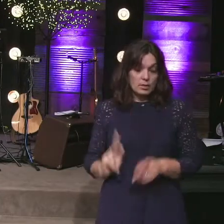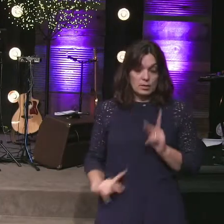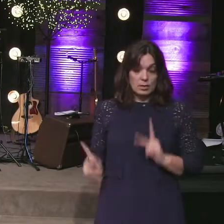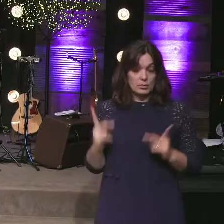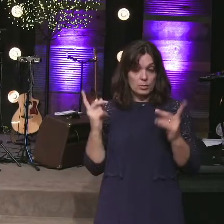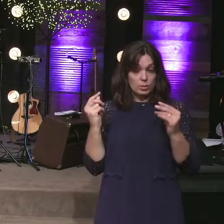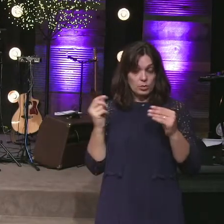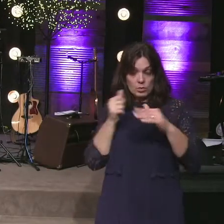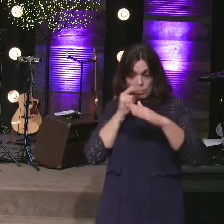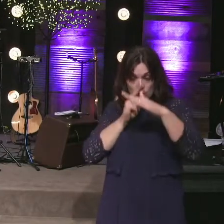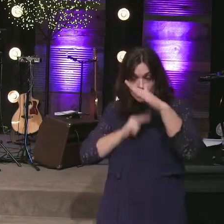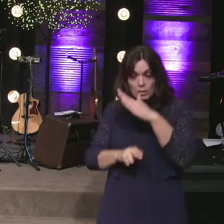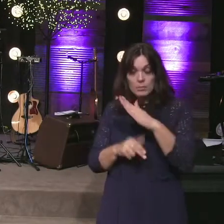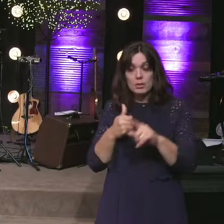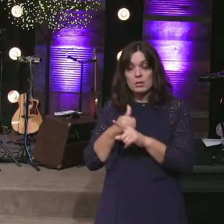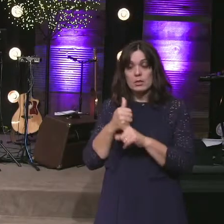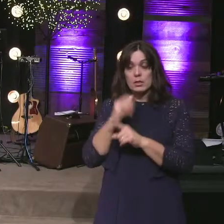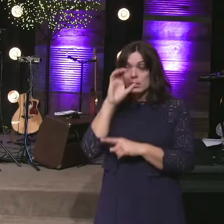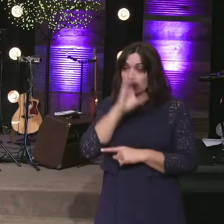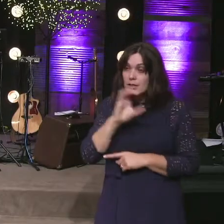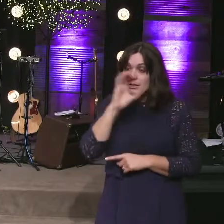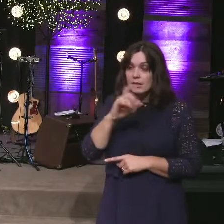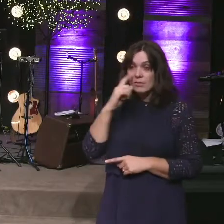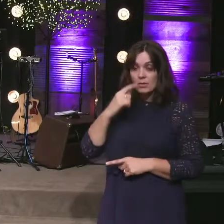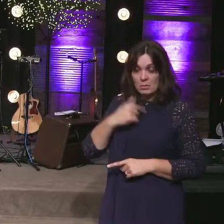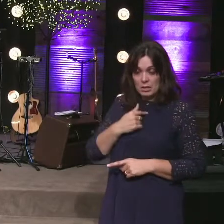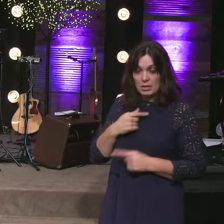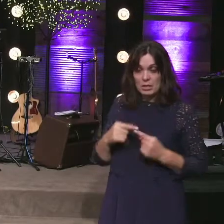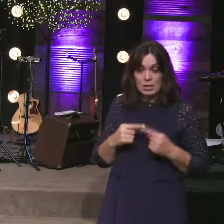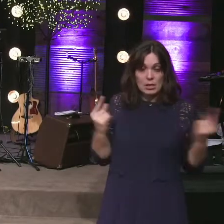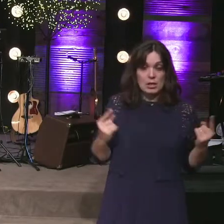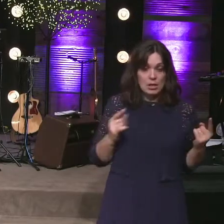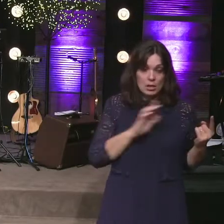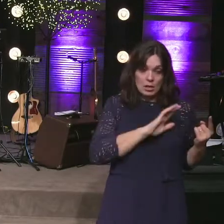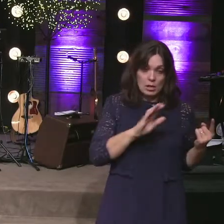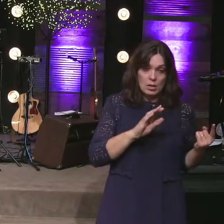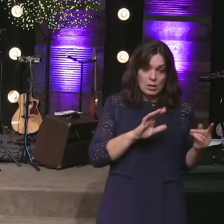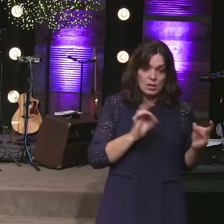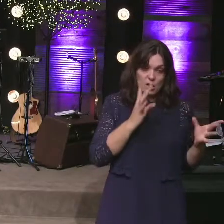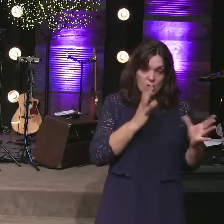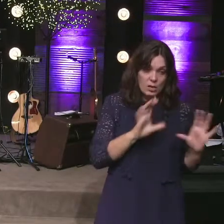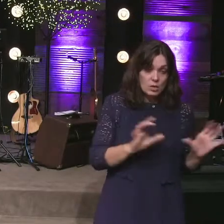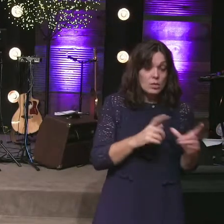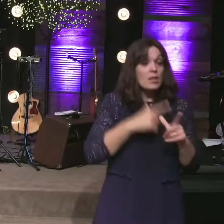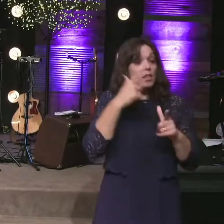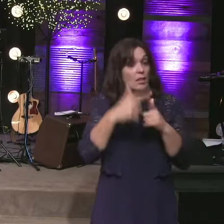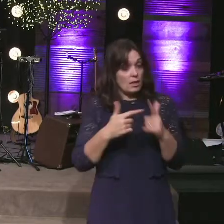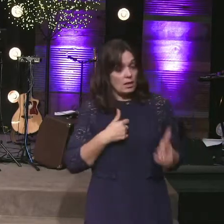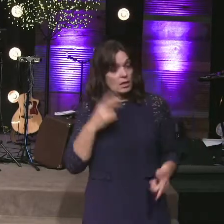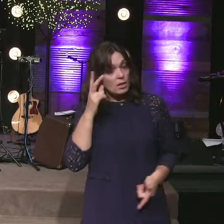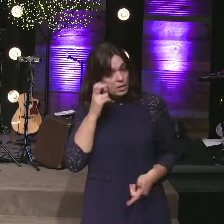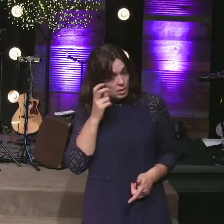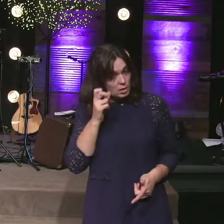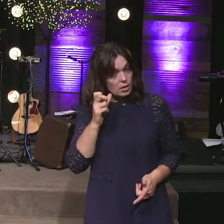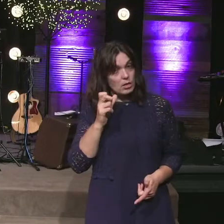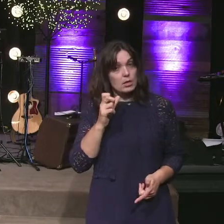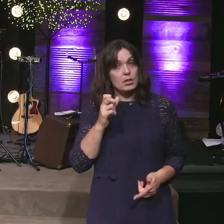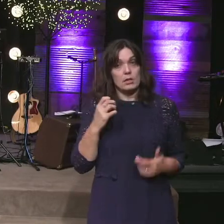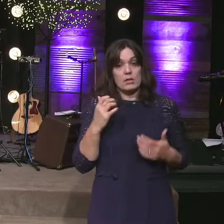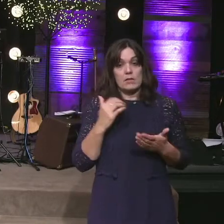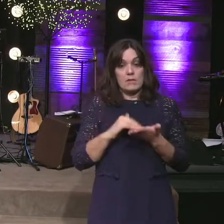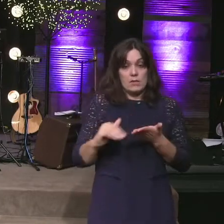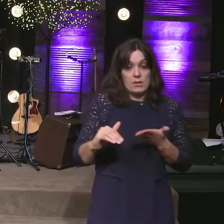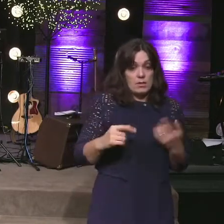themselves, pray, seek my face, and turn from their wicked ways, then I will hear from heaven. I will forgive their sin and heal their land. Is that what we